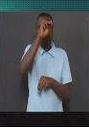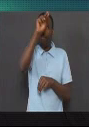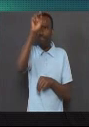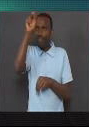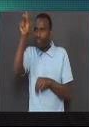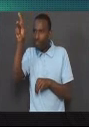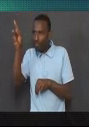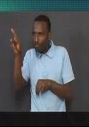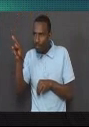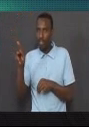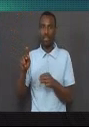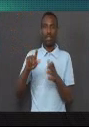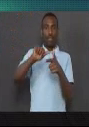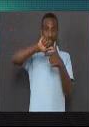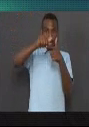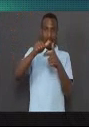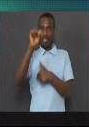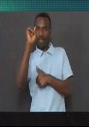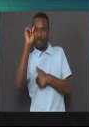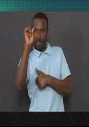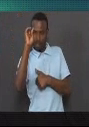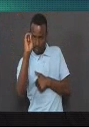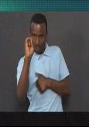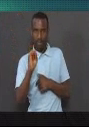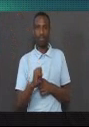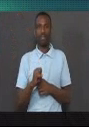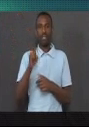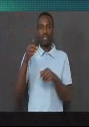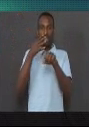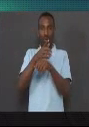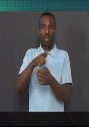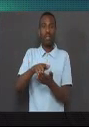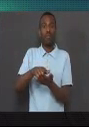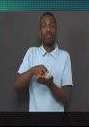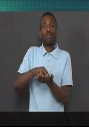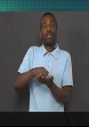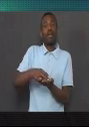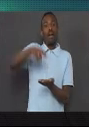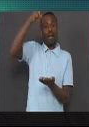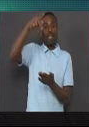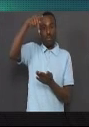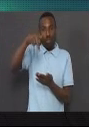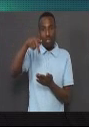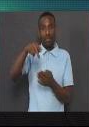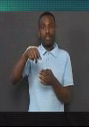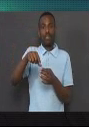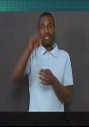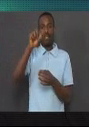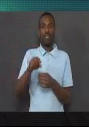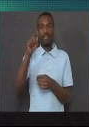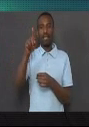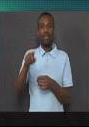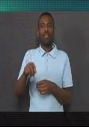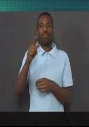theta. To find the height of P, we can use the trigonometric